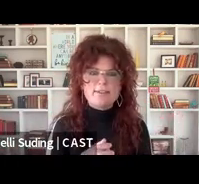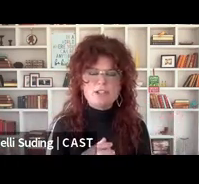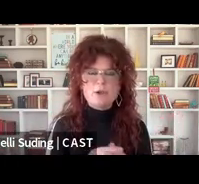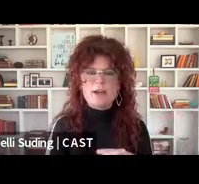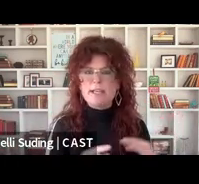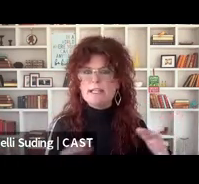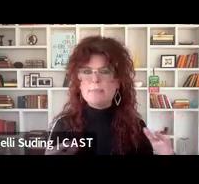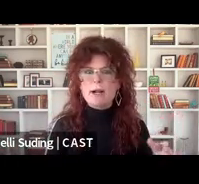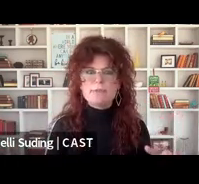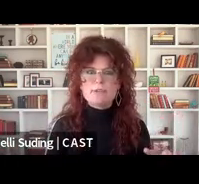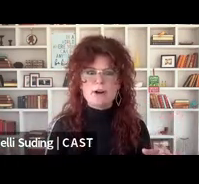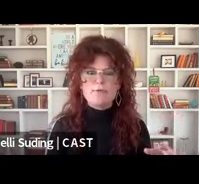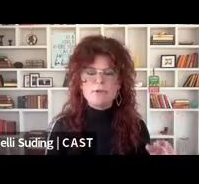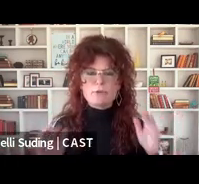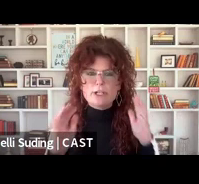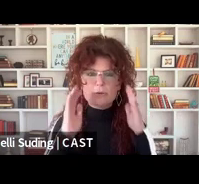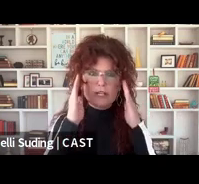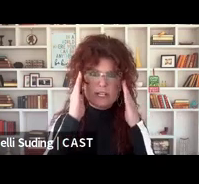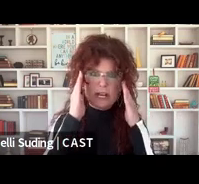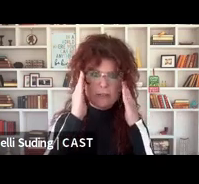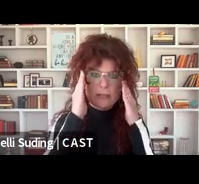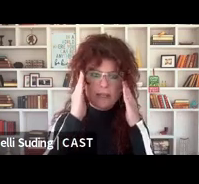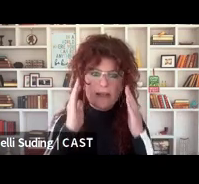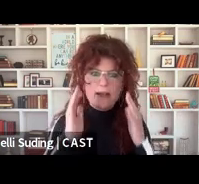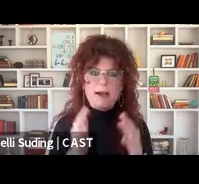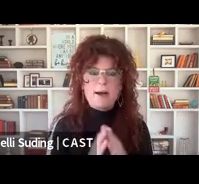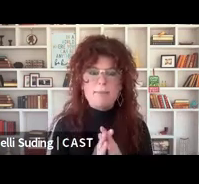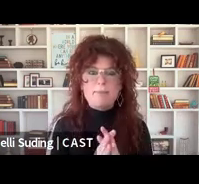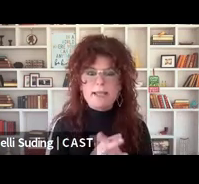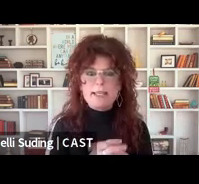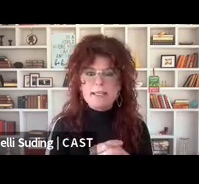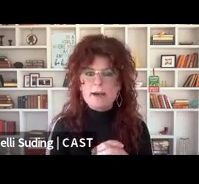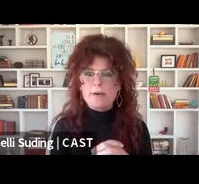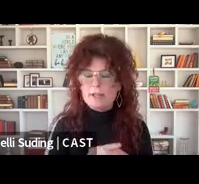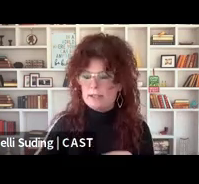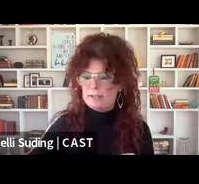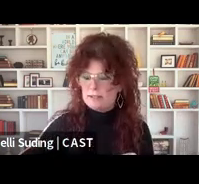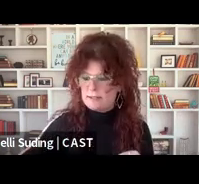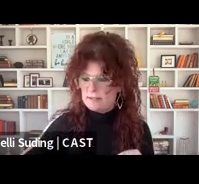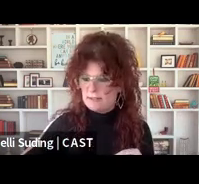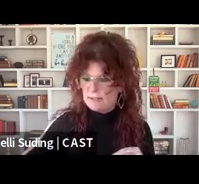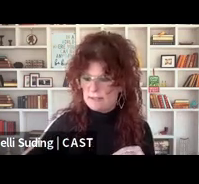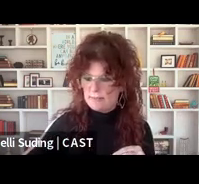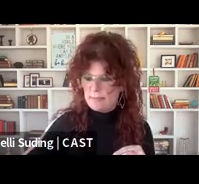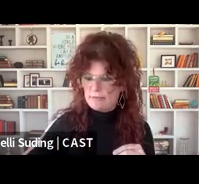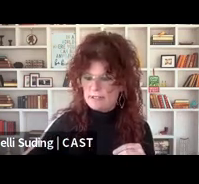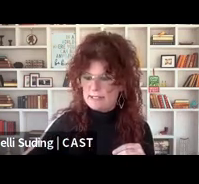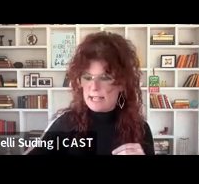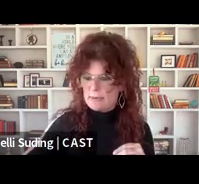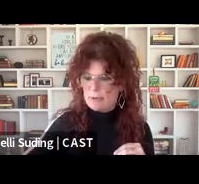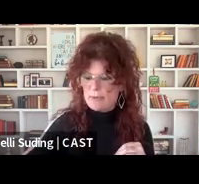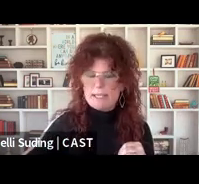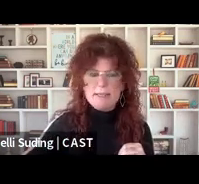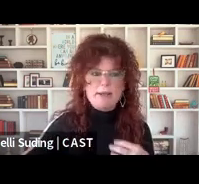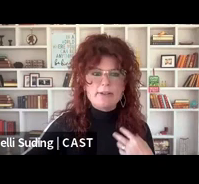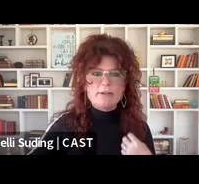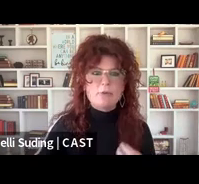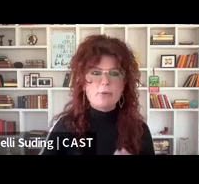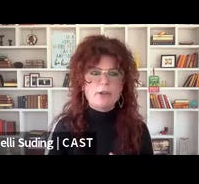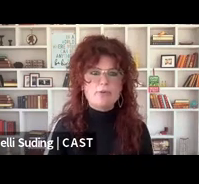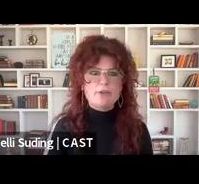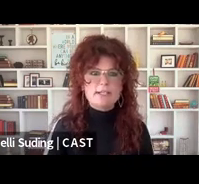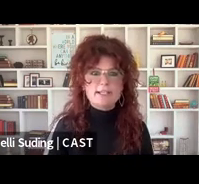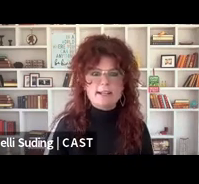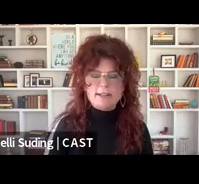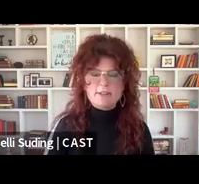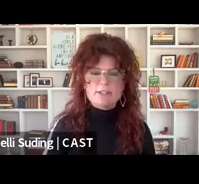access Canvas and you have any problems at all, feel free to reach out to me. My email is, my friend Sam will put my email in there